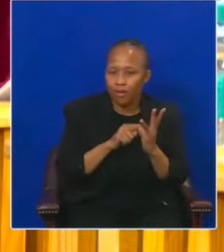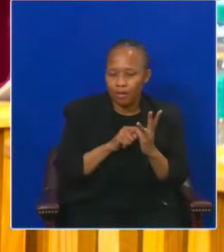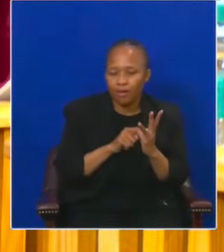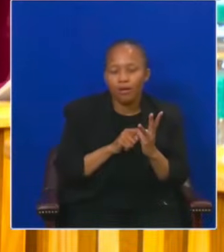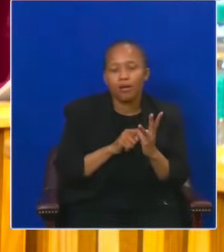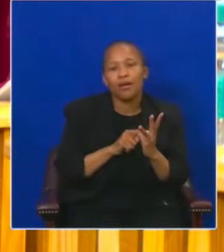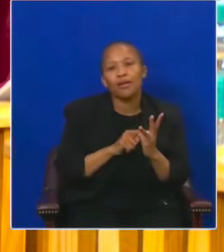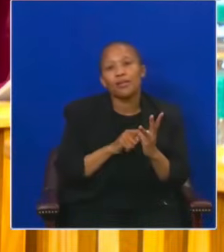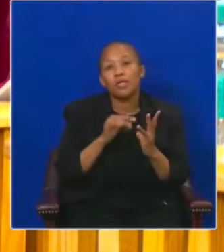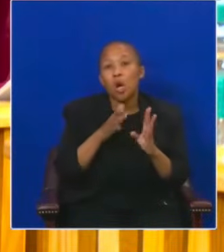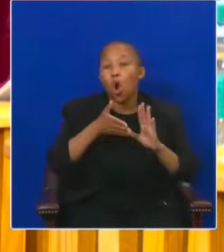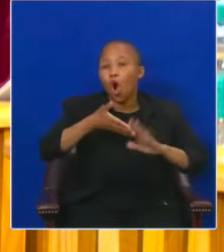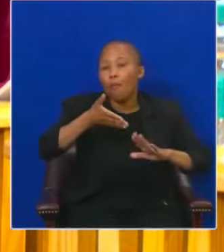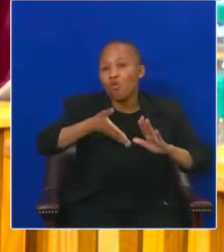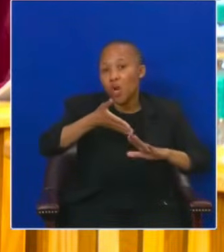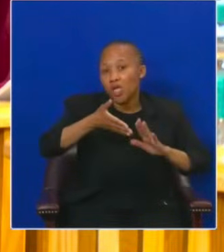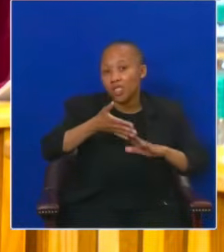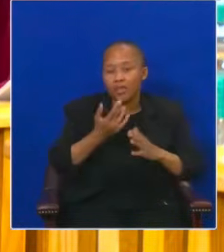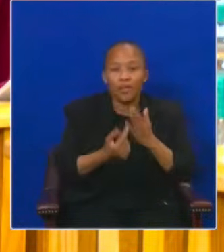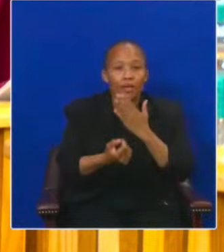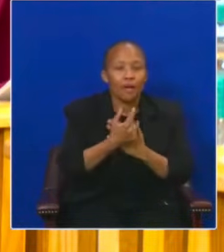operations on the 6th of December.